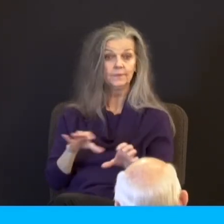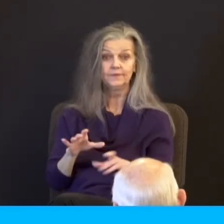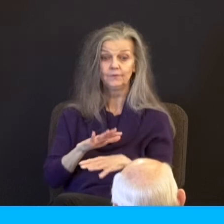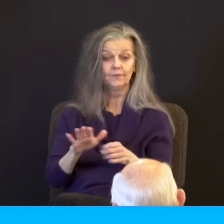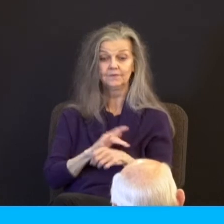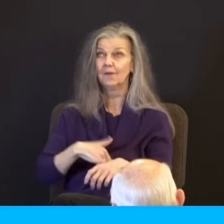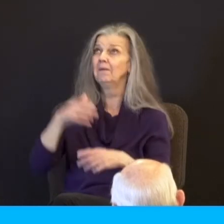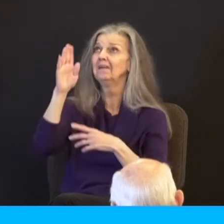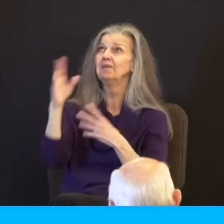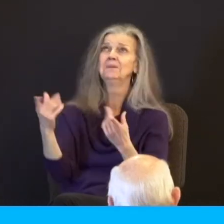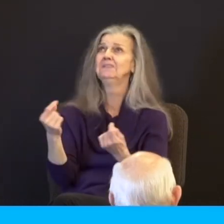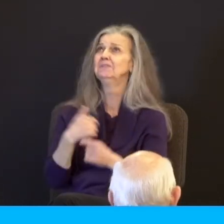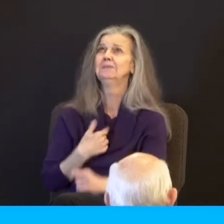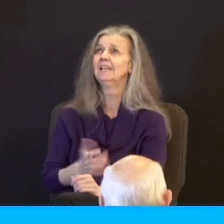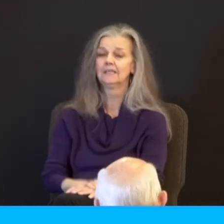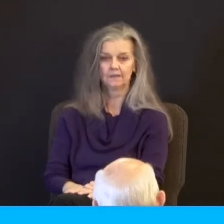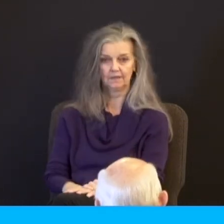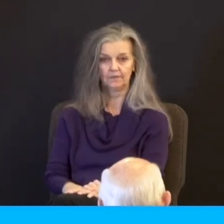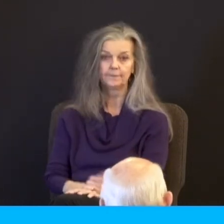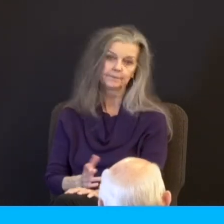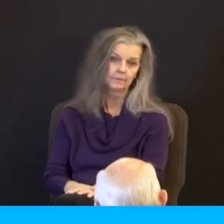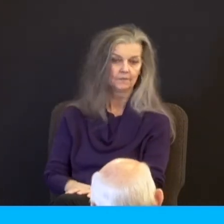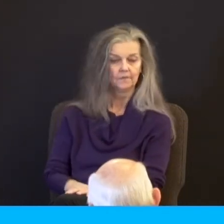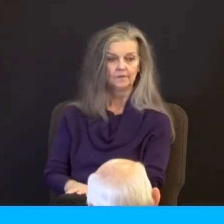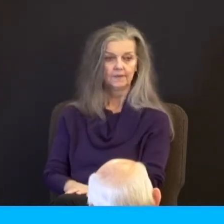you doing? We cry and complain.